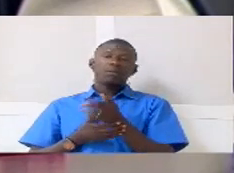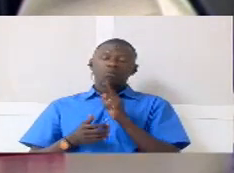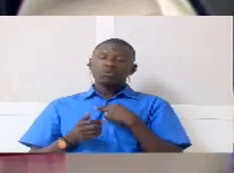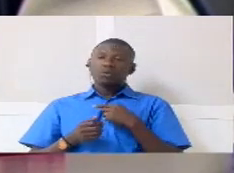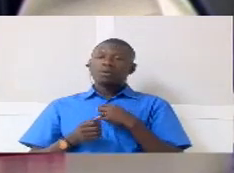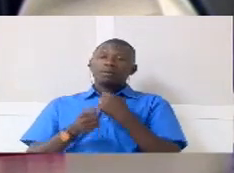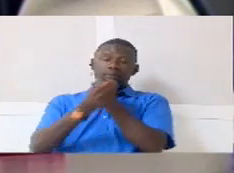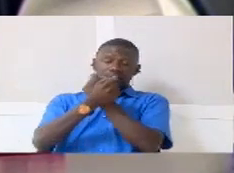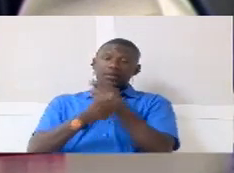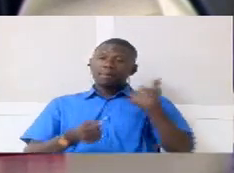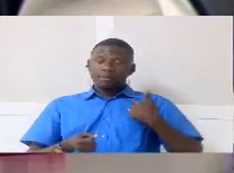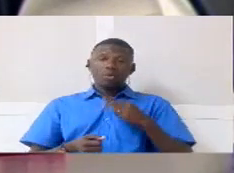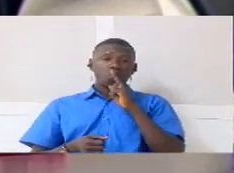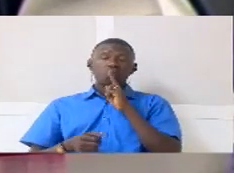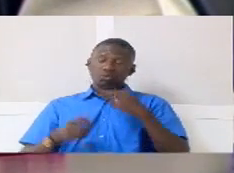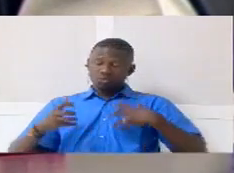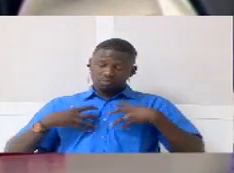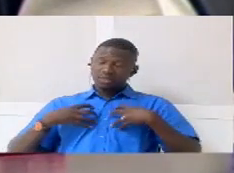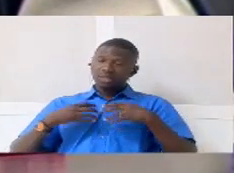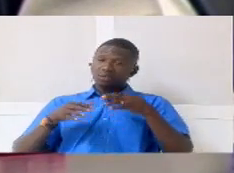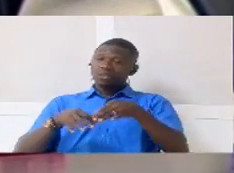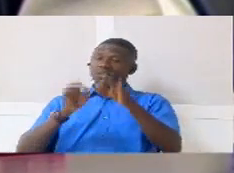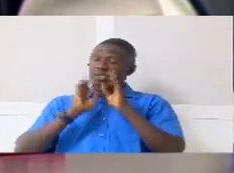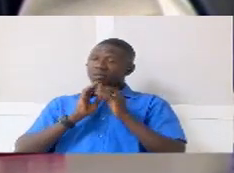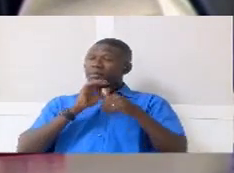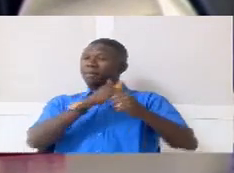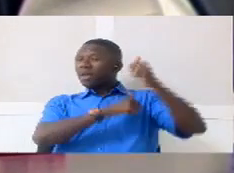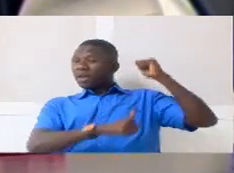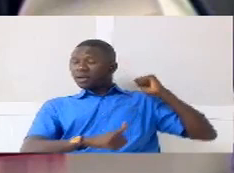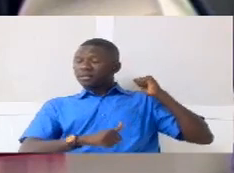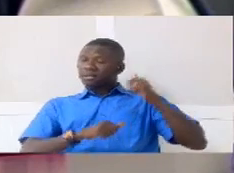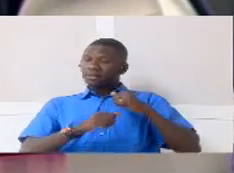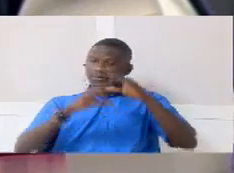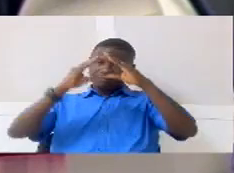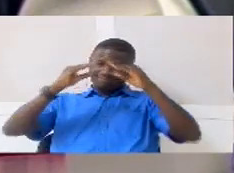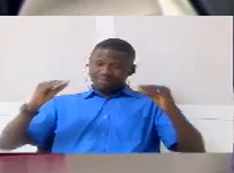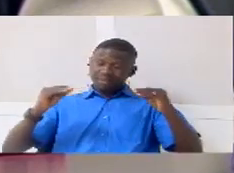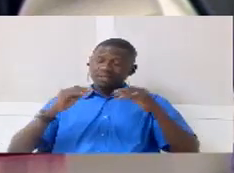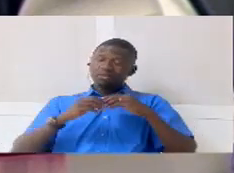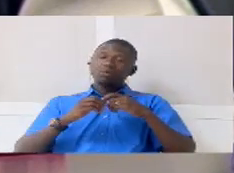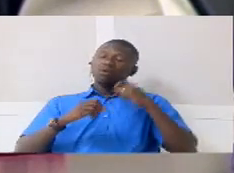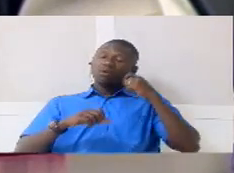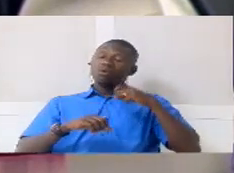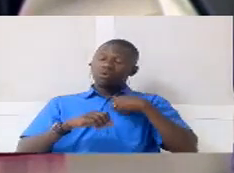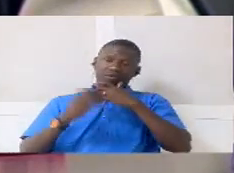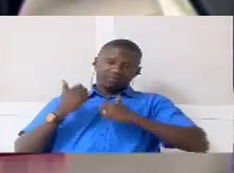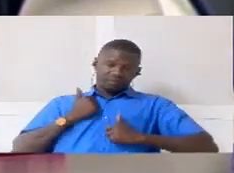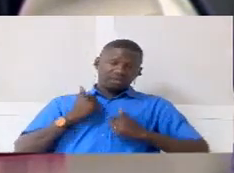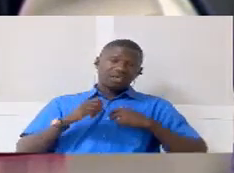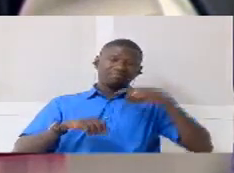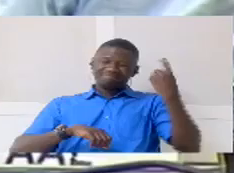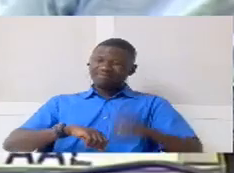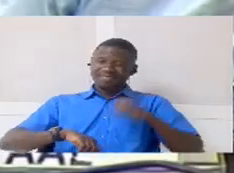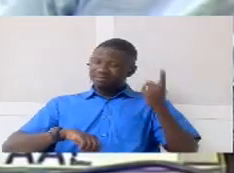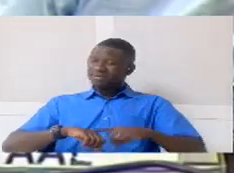There were some prisoners who complained that they were taken behind the building by some officers and beaten. Nobody can deny that happening. In